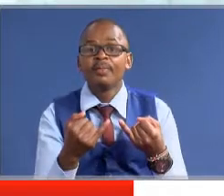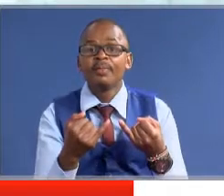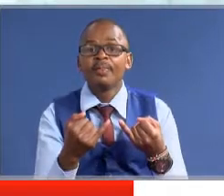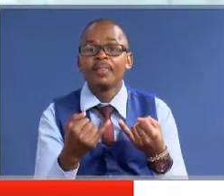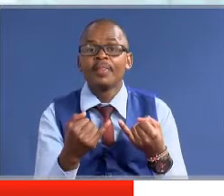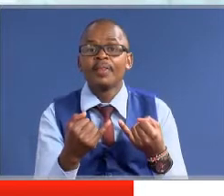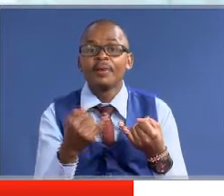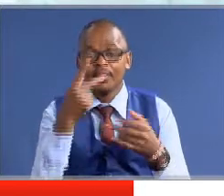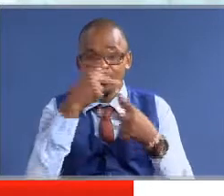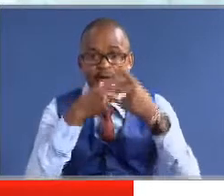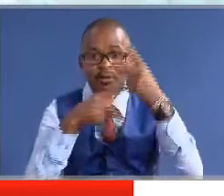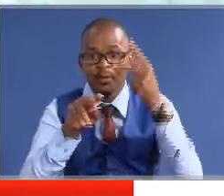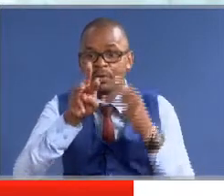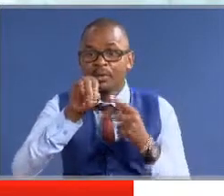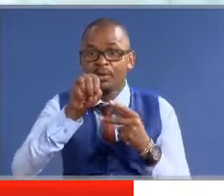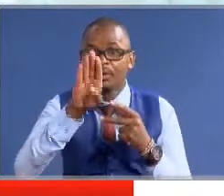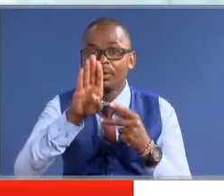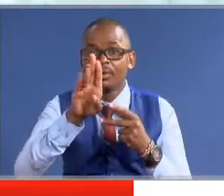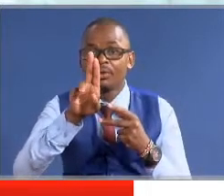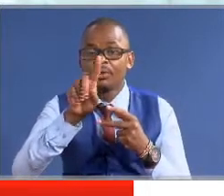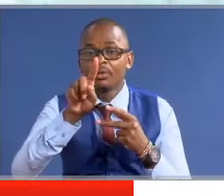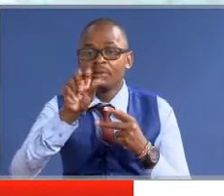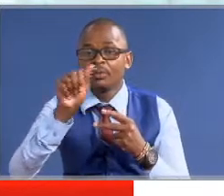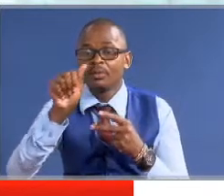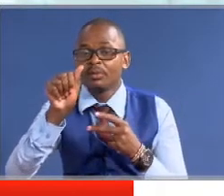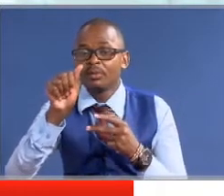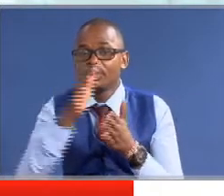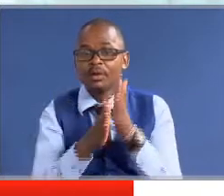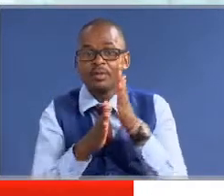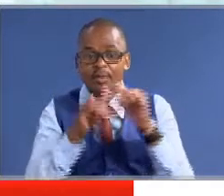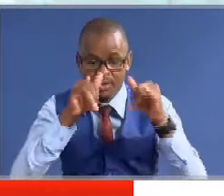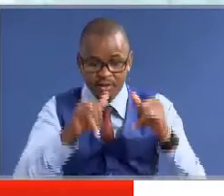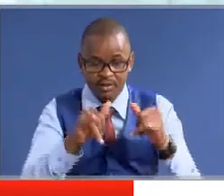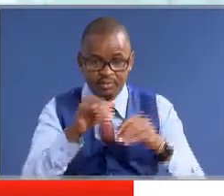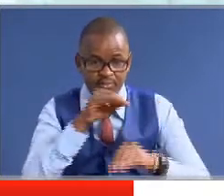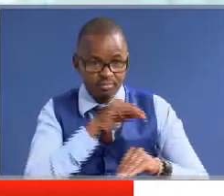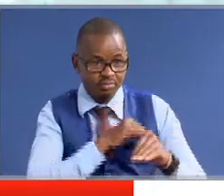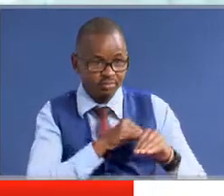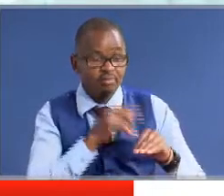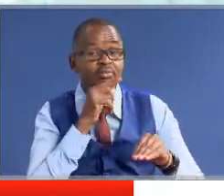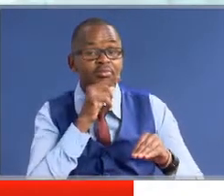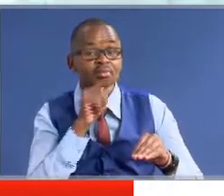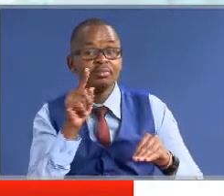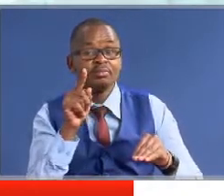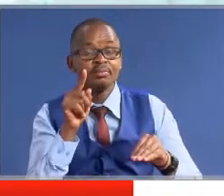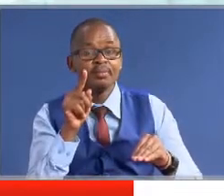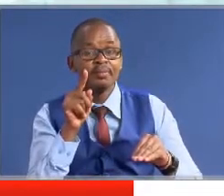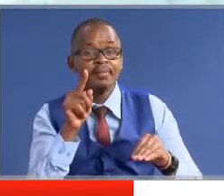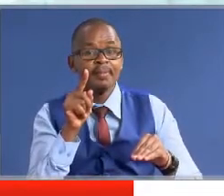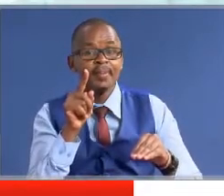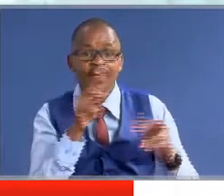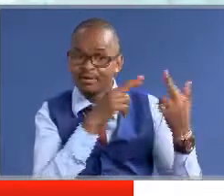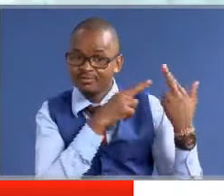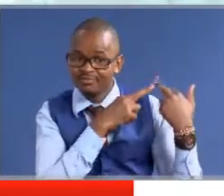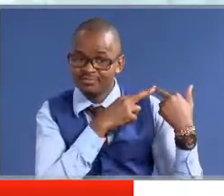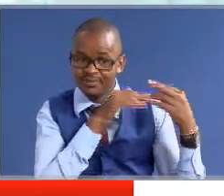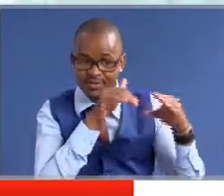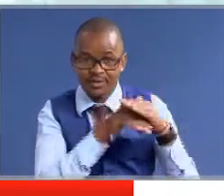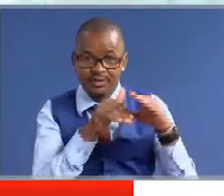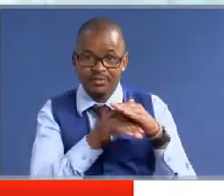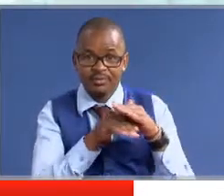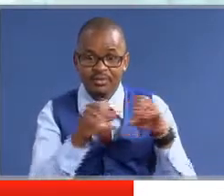Professor Paul Mbogwa is one of the pioneers of Kenyatta University. Well, despite living with disability, he is a role model in the